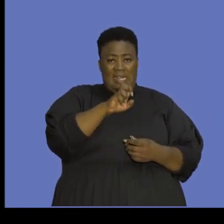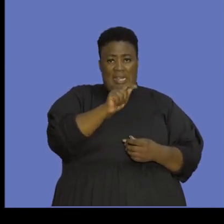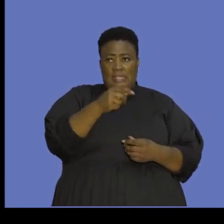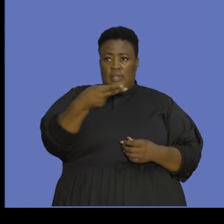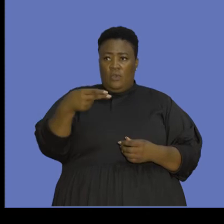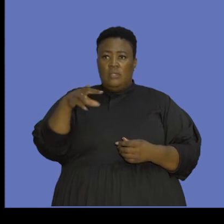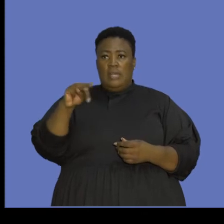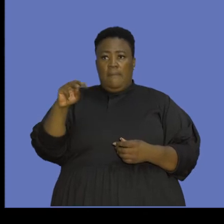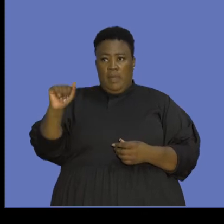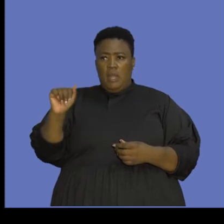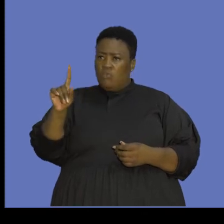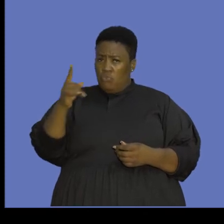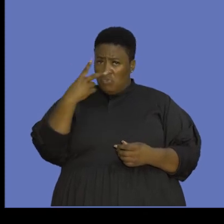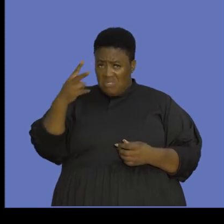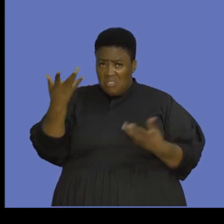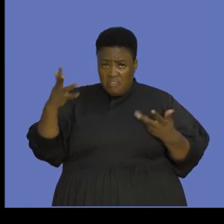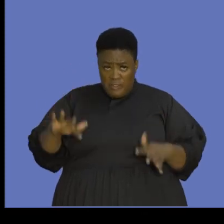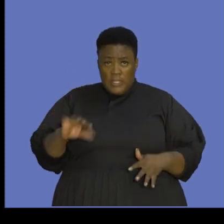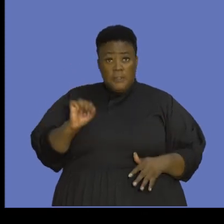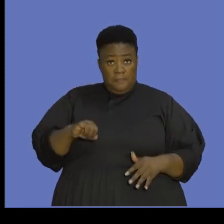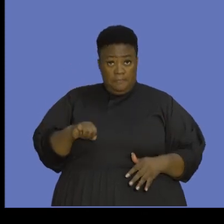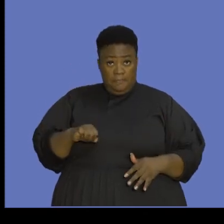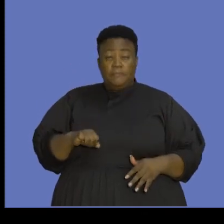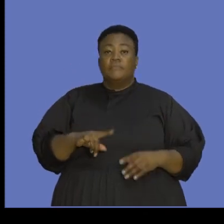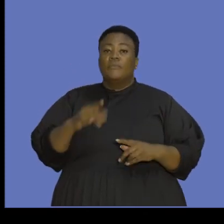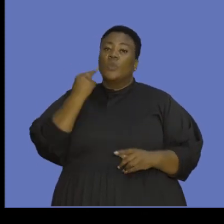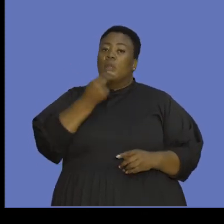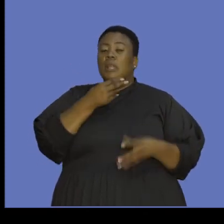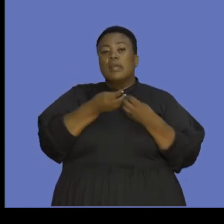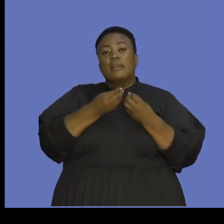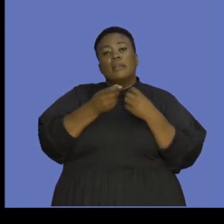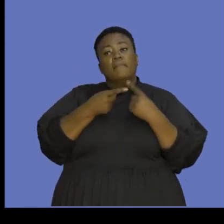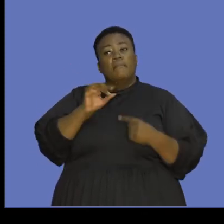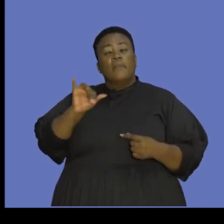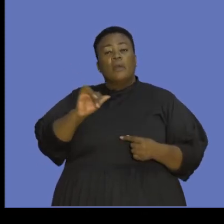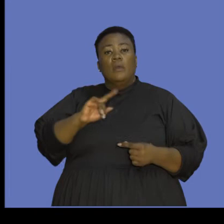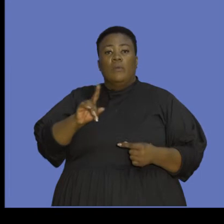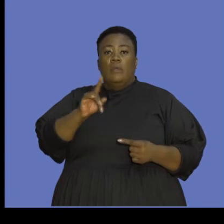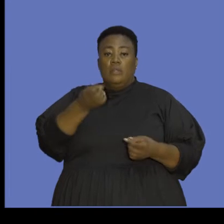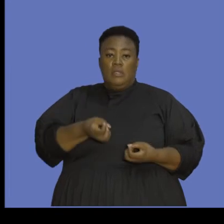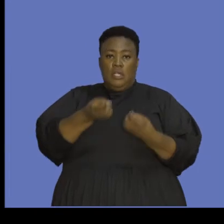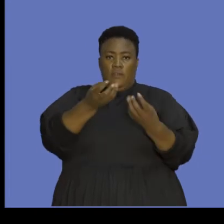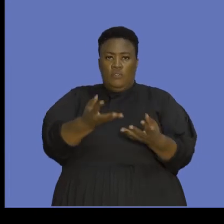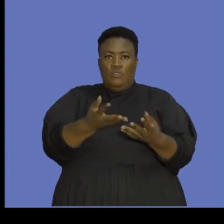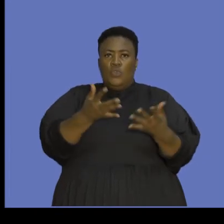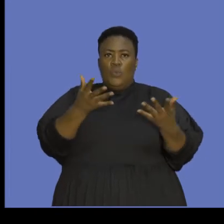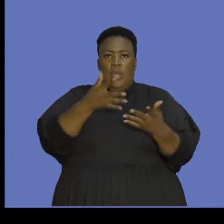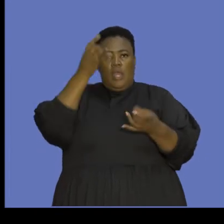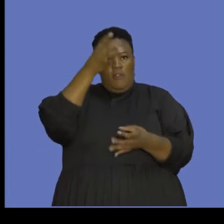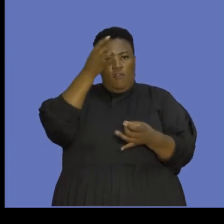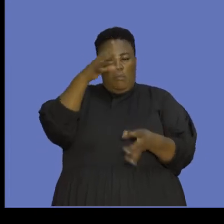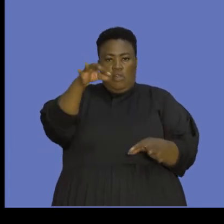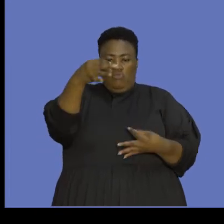have absolutely seen that, okay? The nice thing about this equation is it's given to you on your information